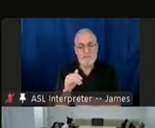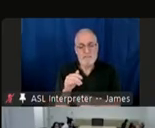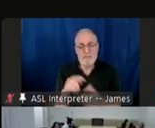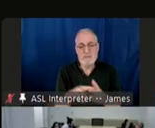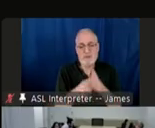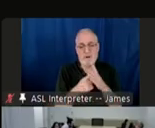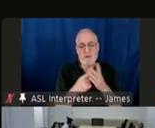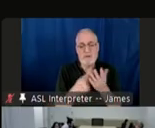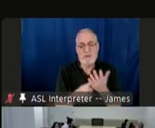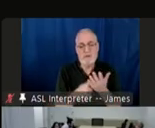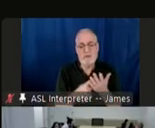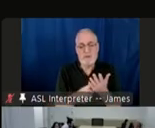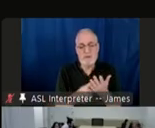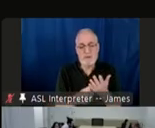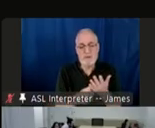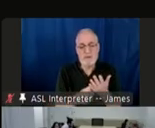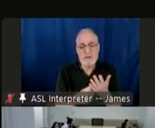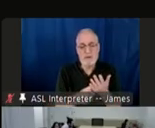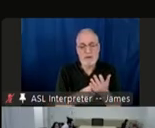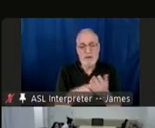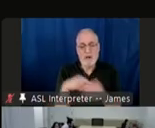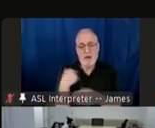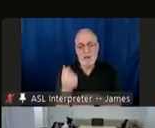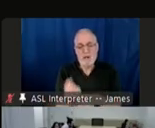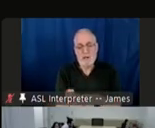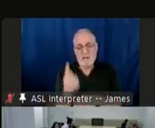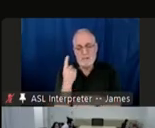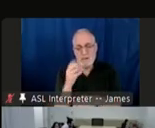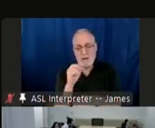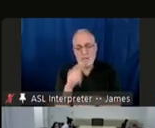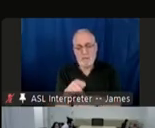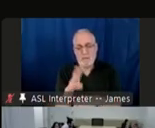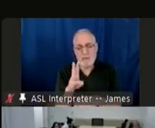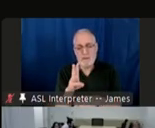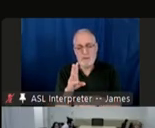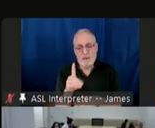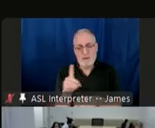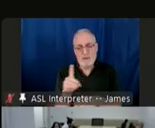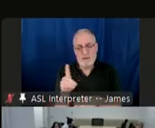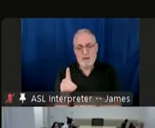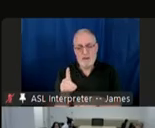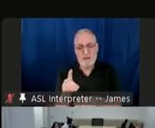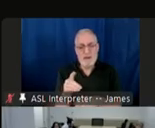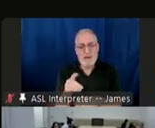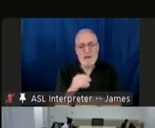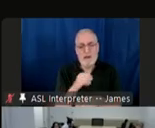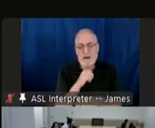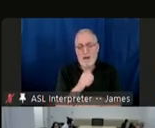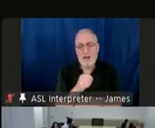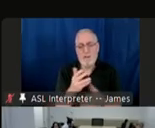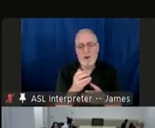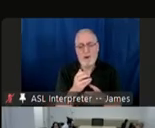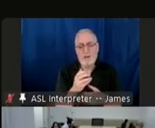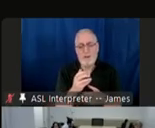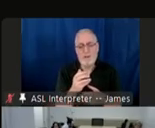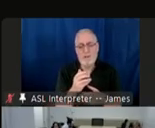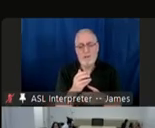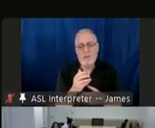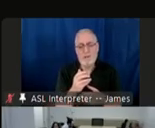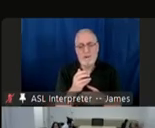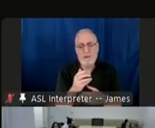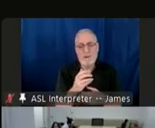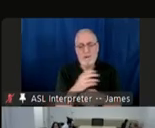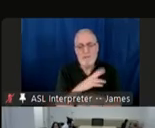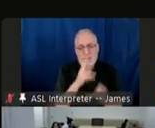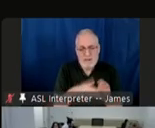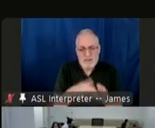can certainly understand OPWD not wanting to participate in HIPAA compliance for some members' third-party software, but at the